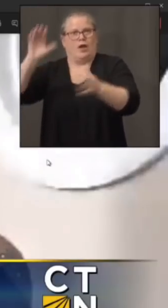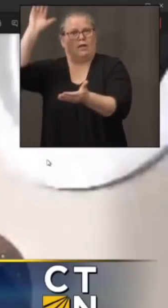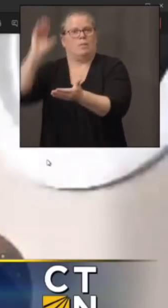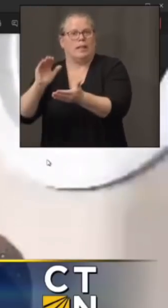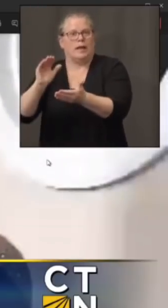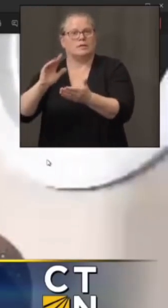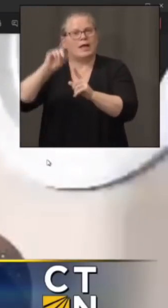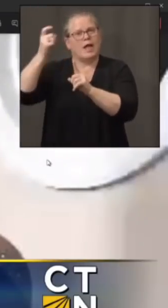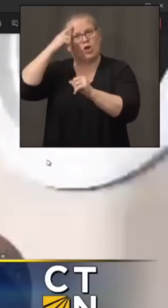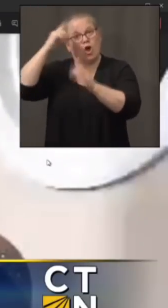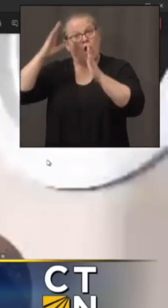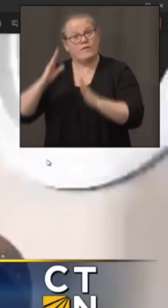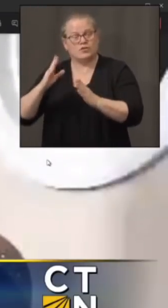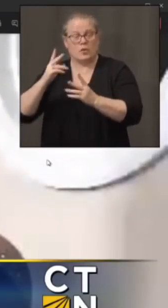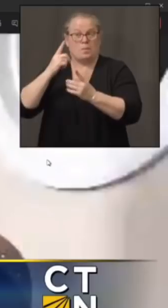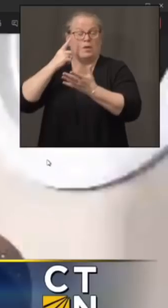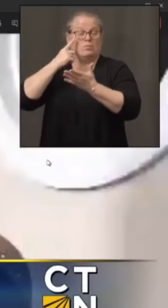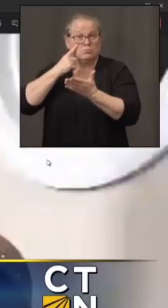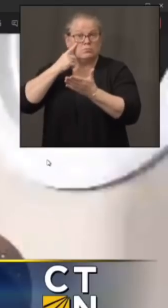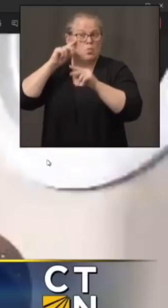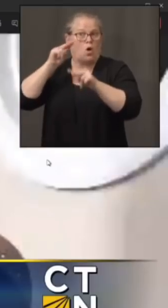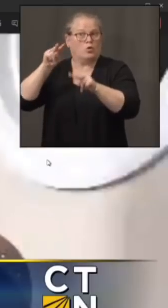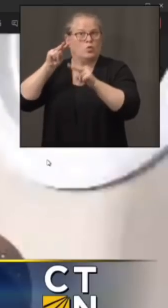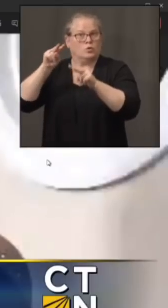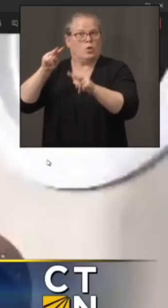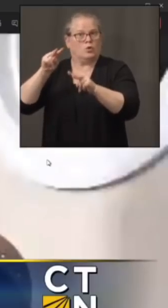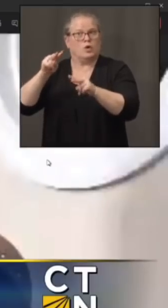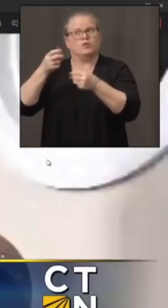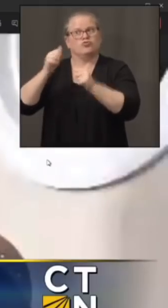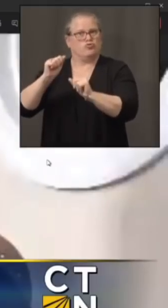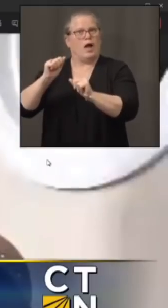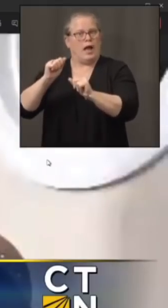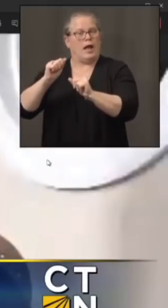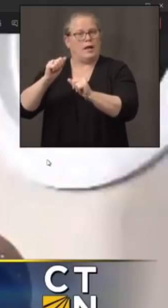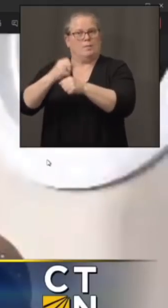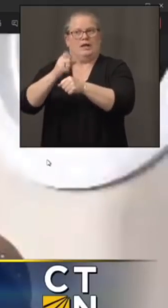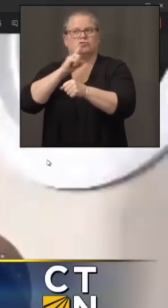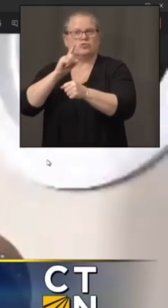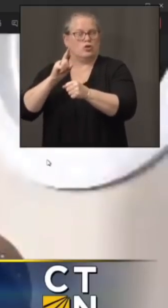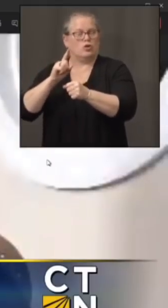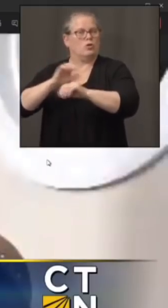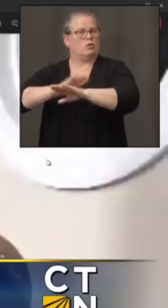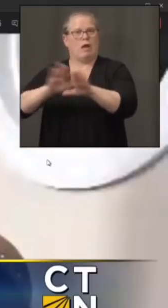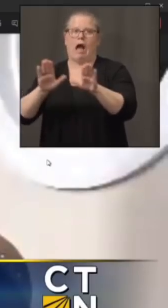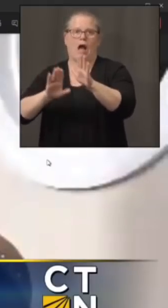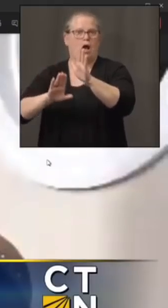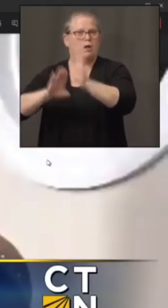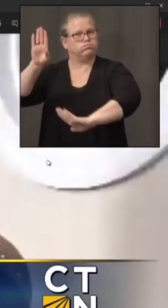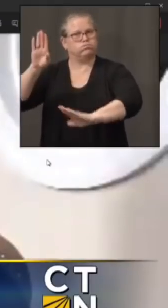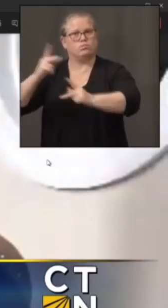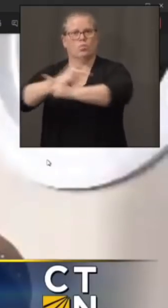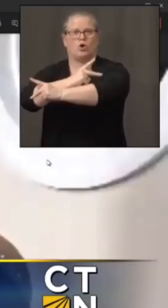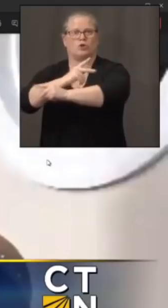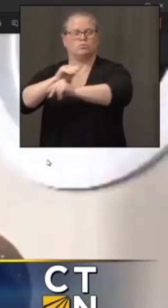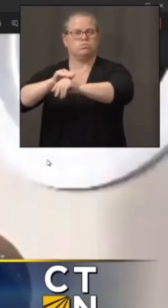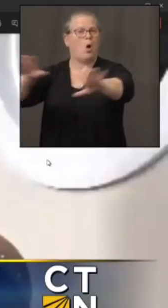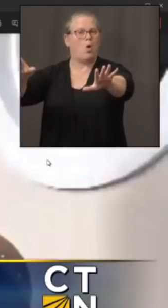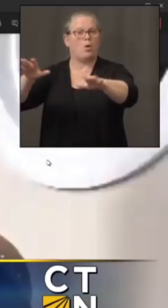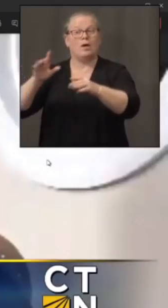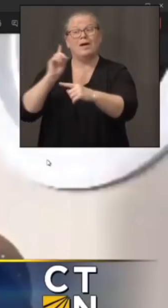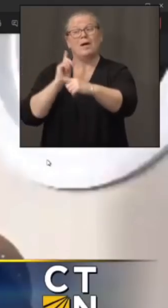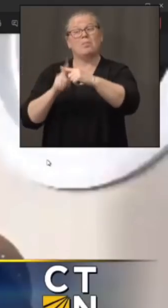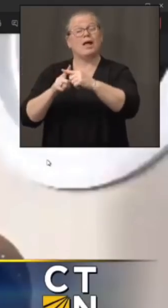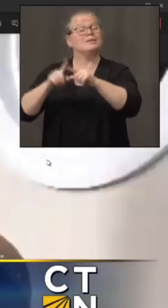the increases in spread. You also have a lot of testing in this region. You look at the states that are in the top, the governor talked about Connecticut being in the top 5 of